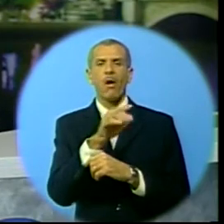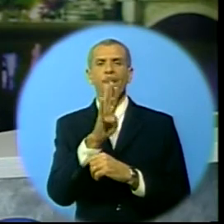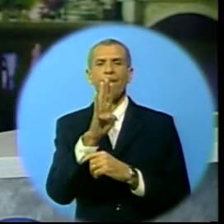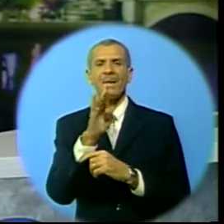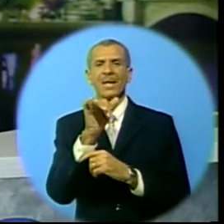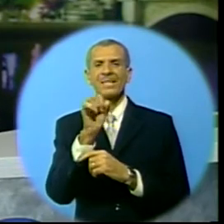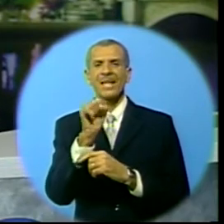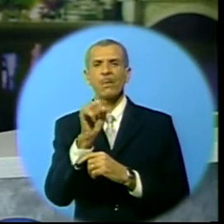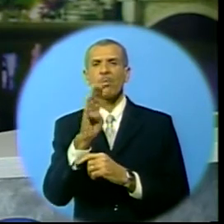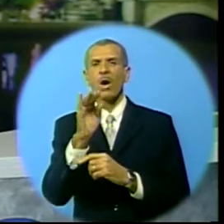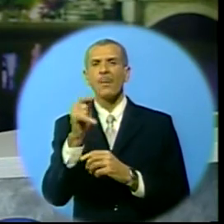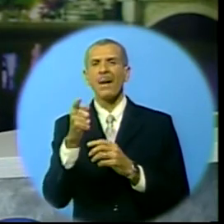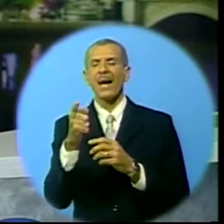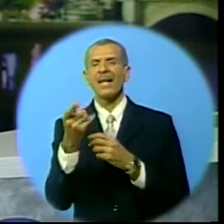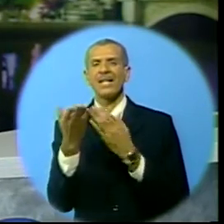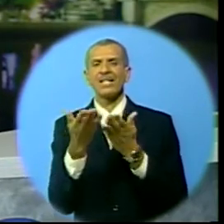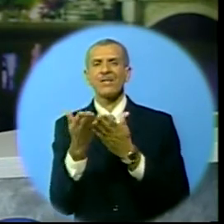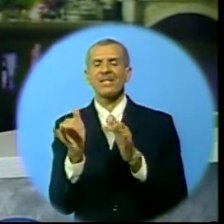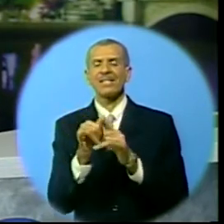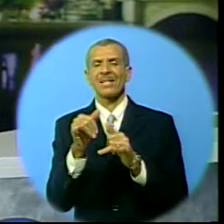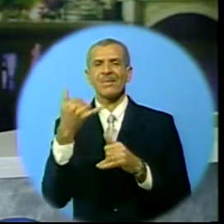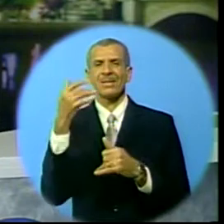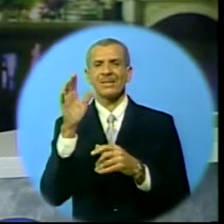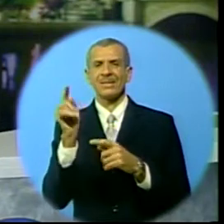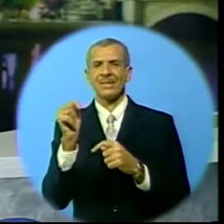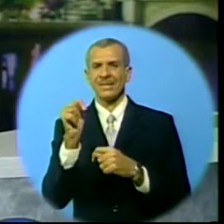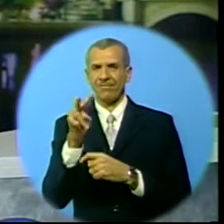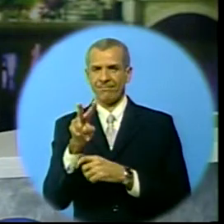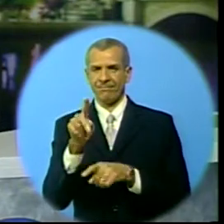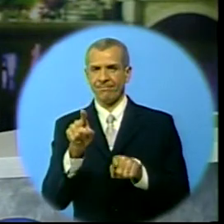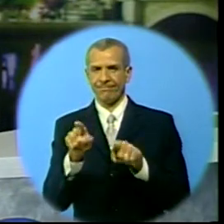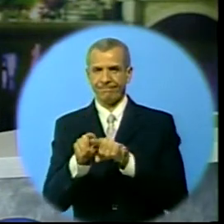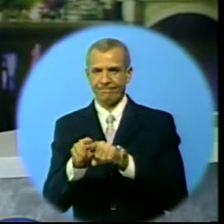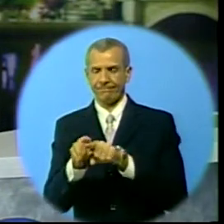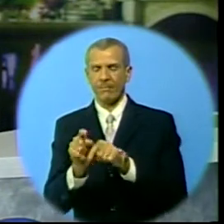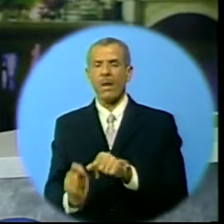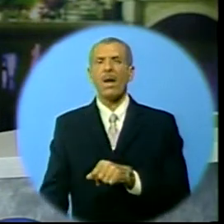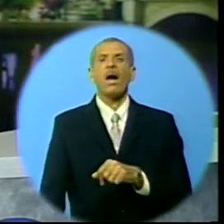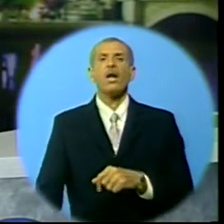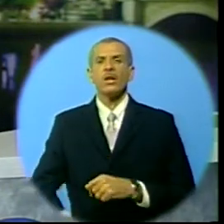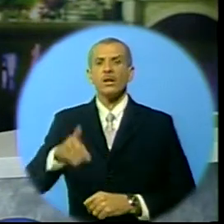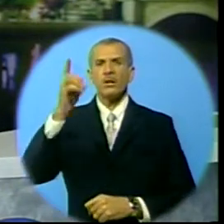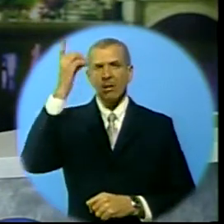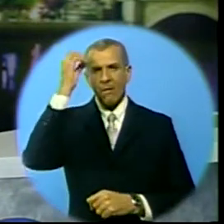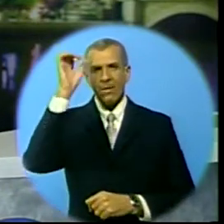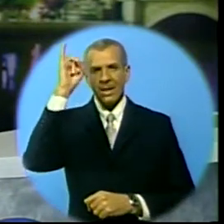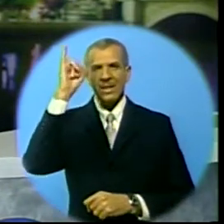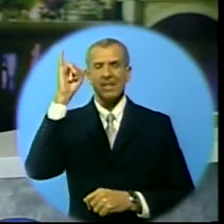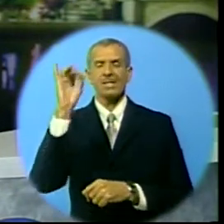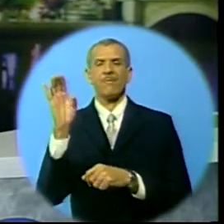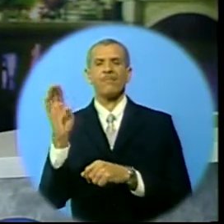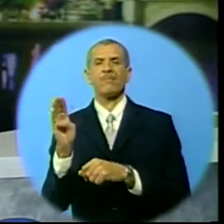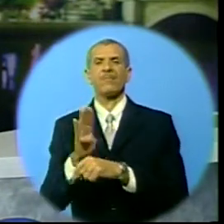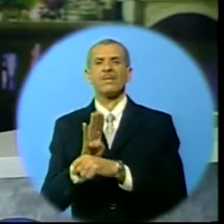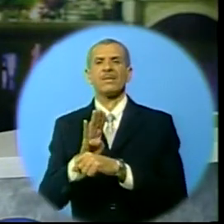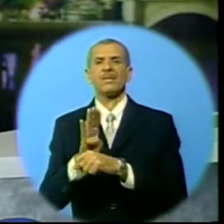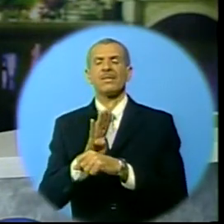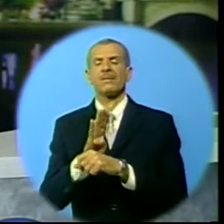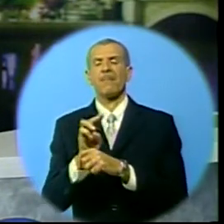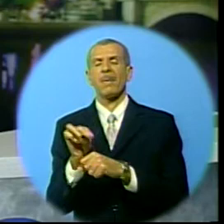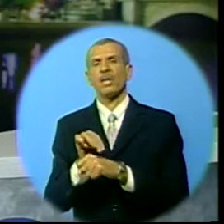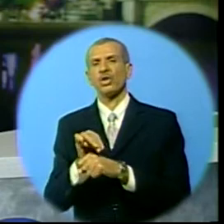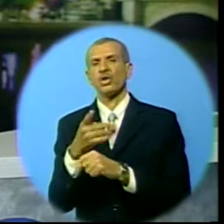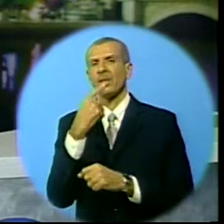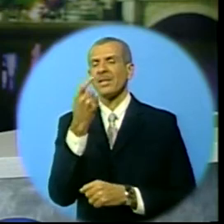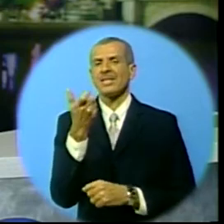and additional services like television. Commerce Minister Donville Innes has also been responding to the FTC's decision.